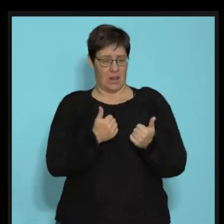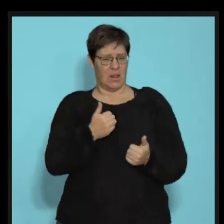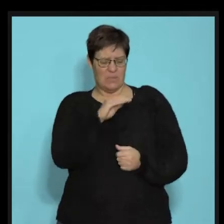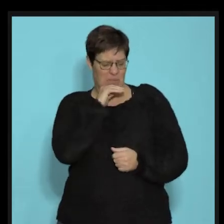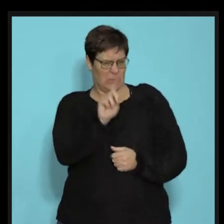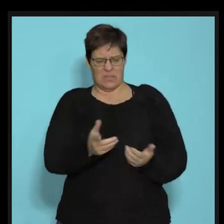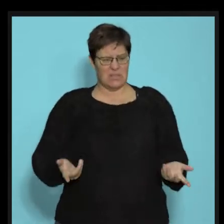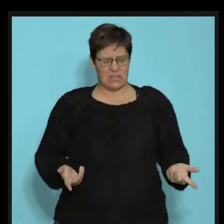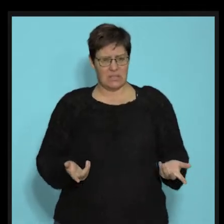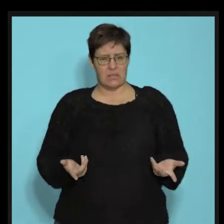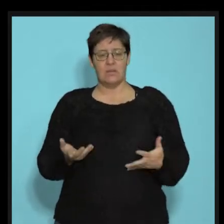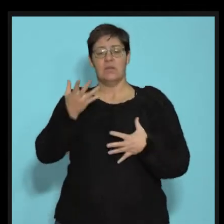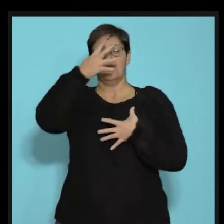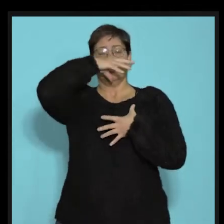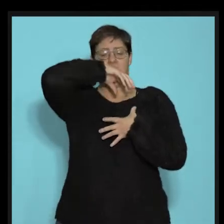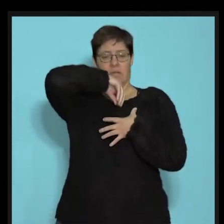mean? It means in,